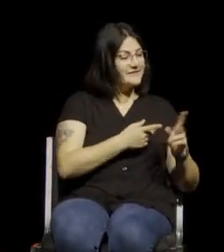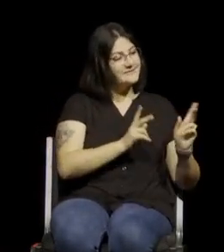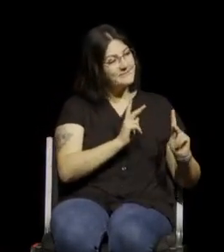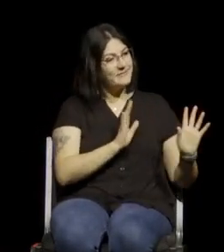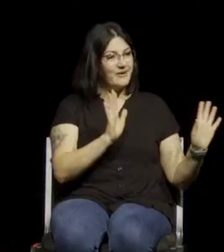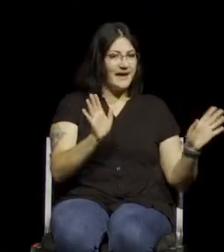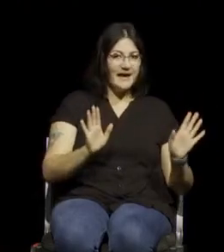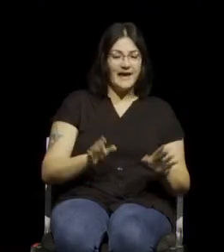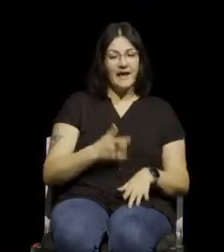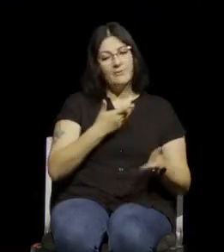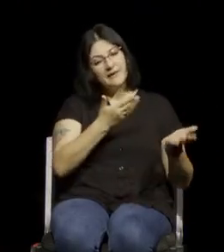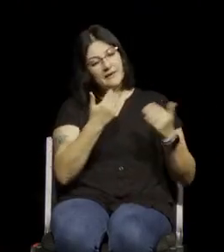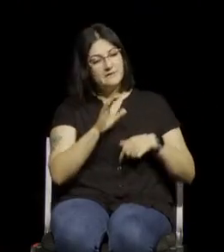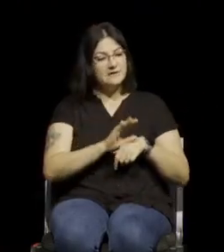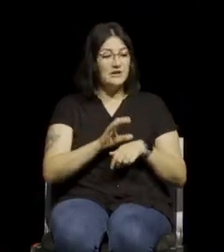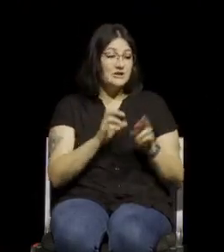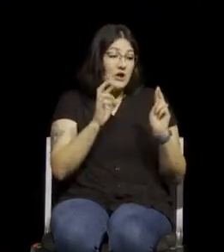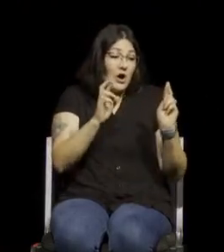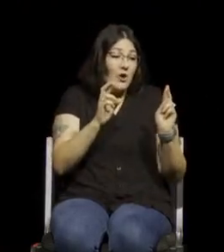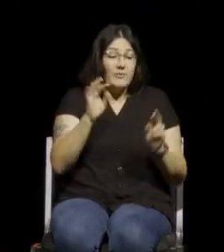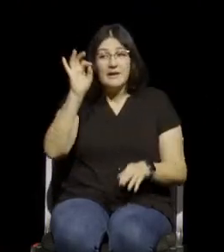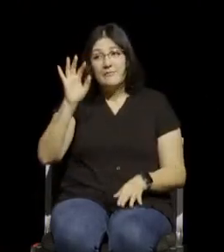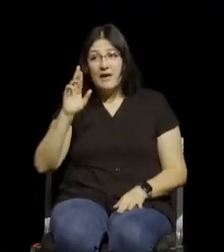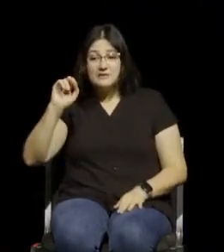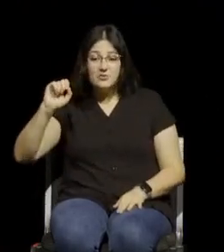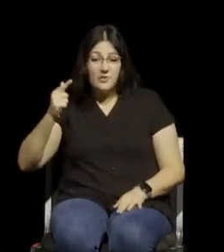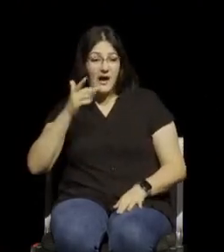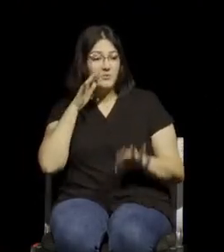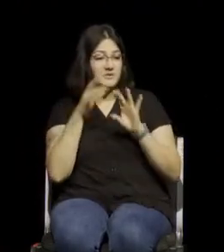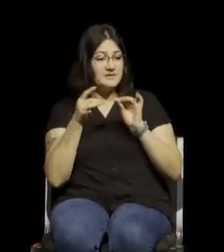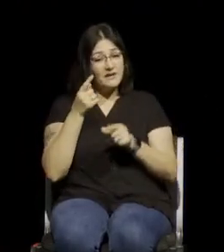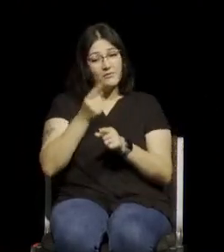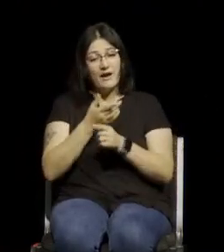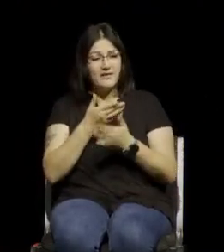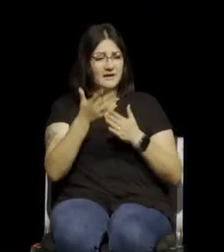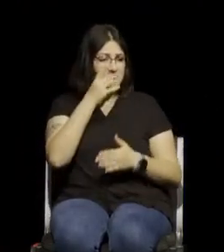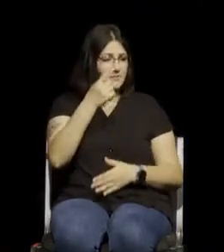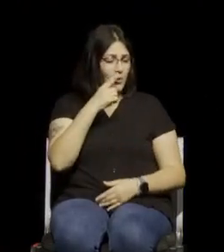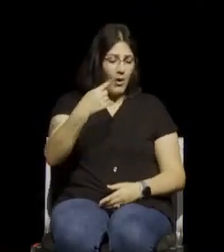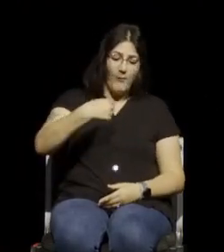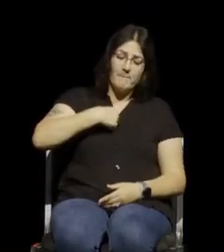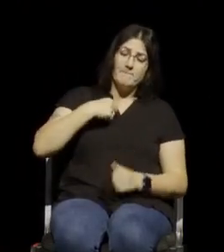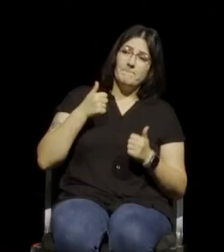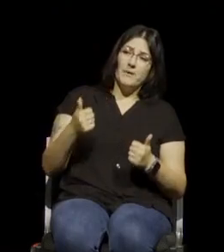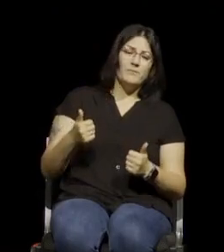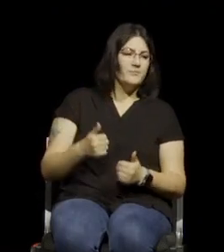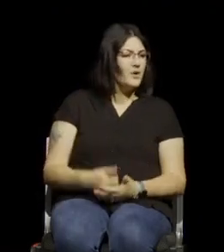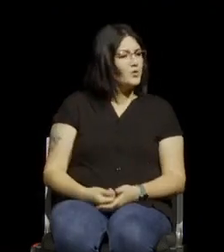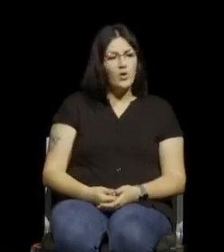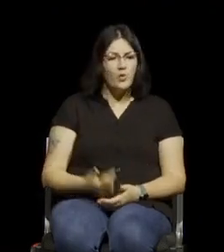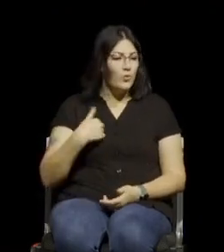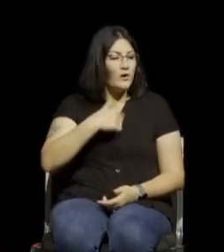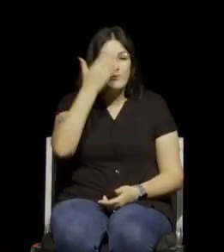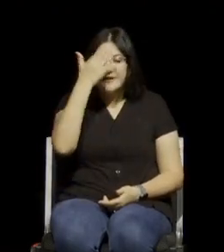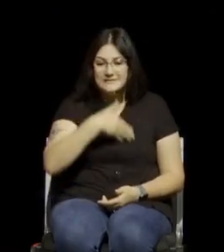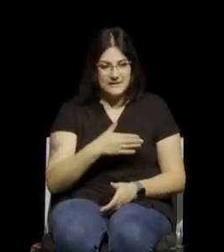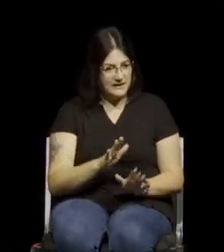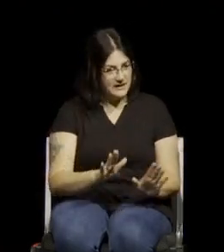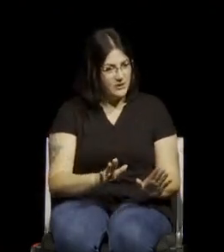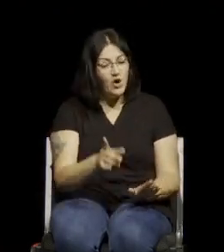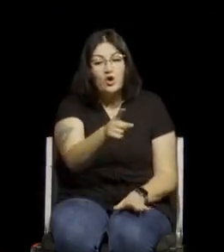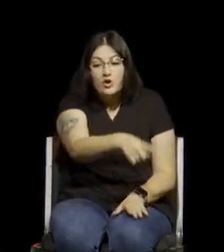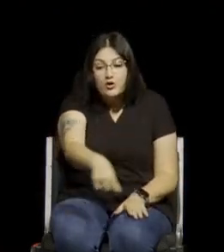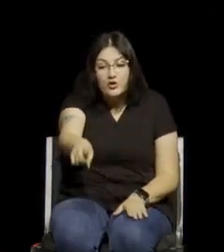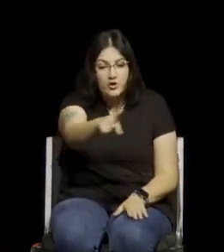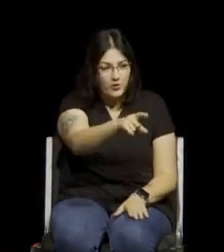that we know to church, hoping that Pastor Reg will say the right thing and something will hit right? We're missing it. You are